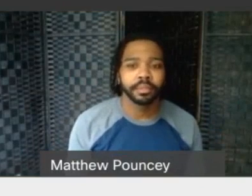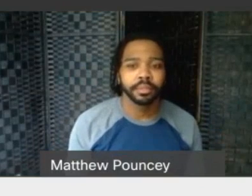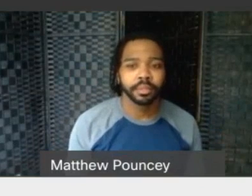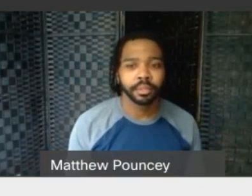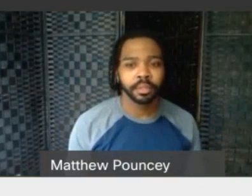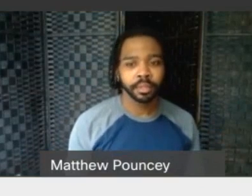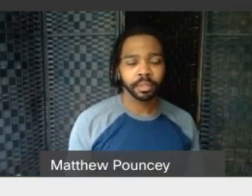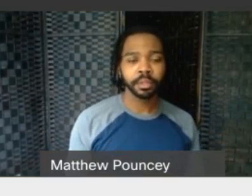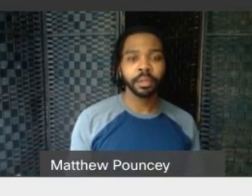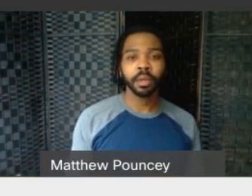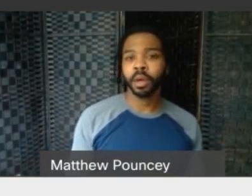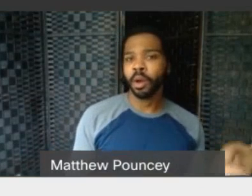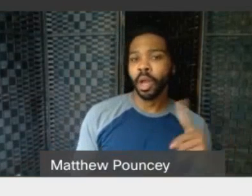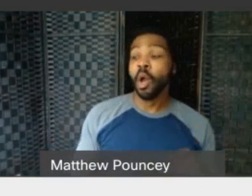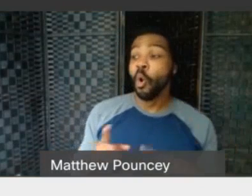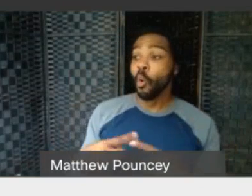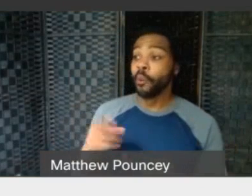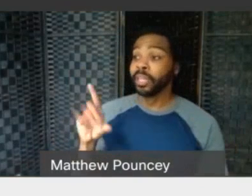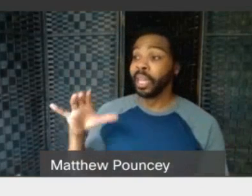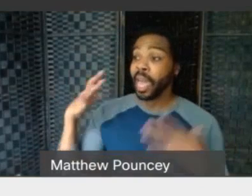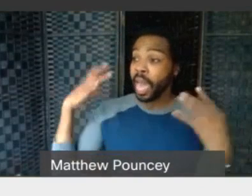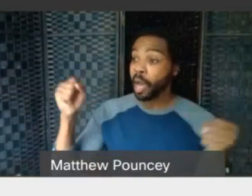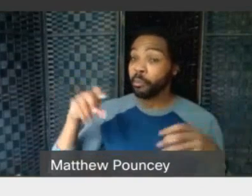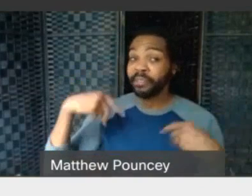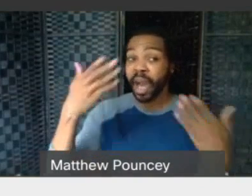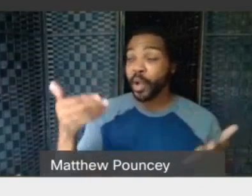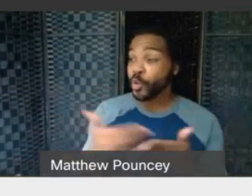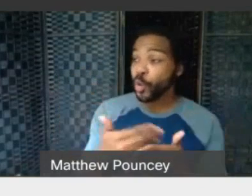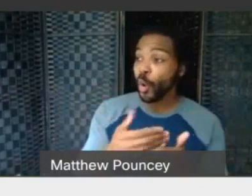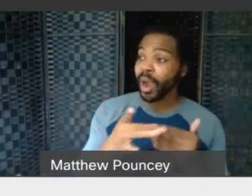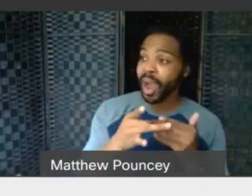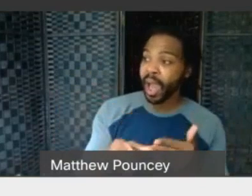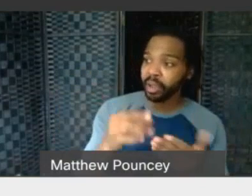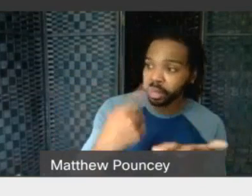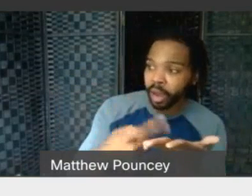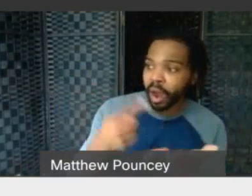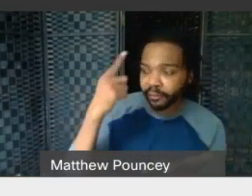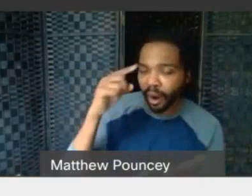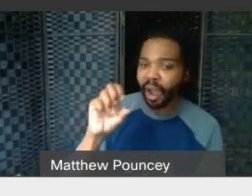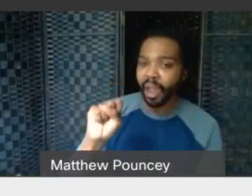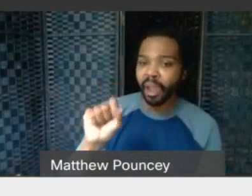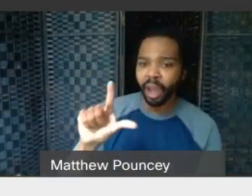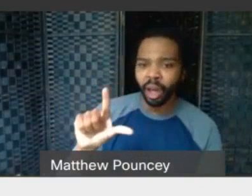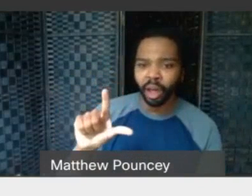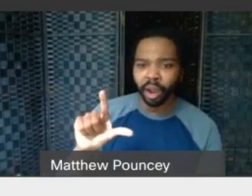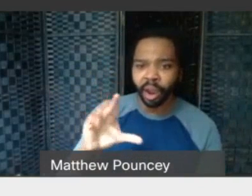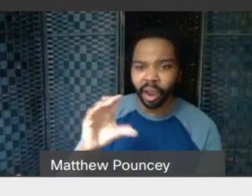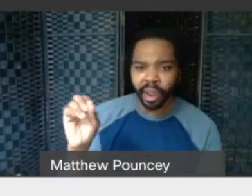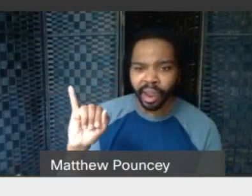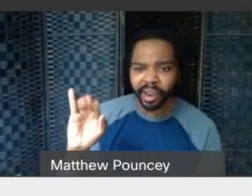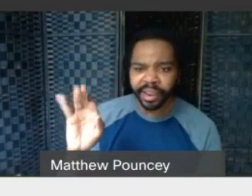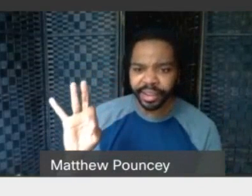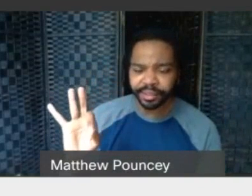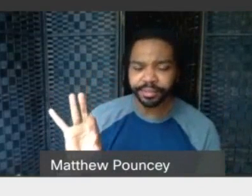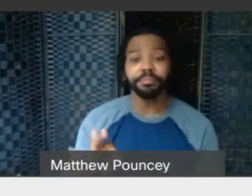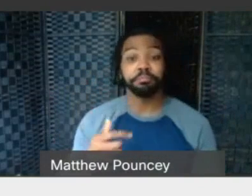When will DC Health provide a discussion on the new visitation guidance for ICFs and SL? I thought they did,